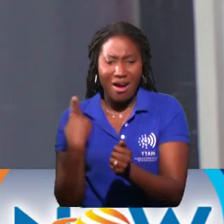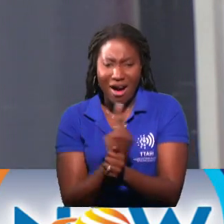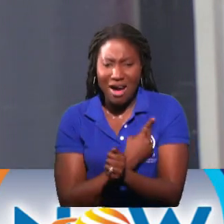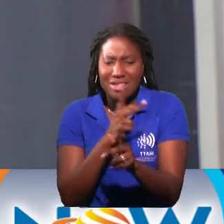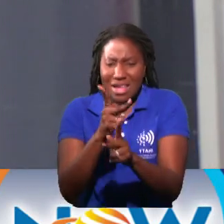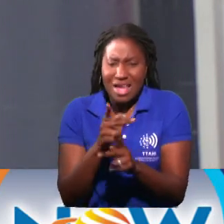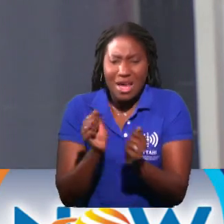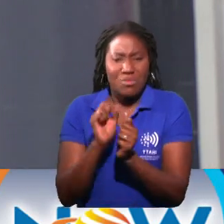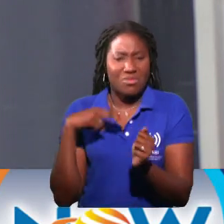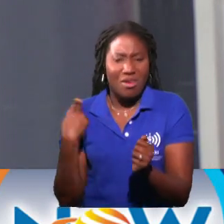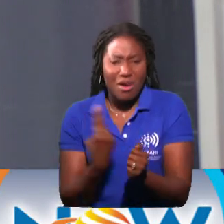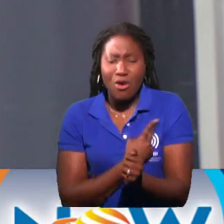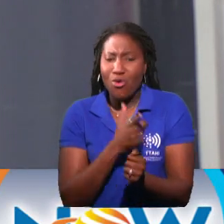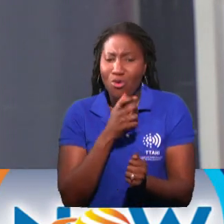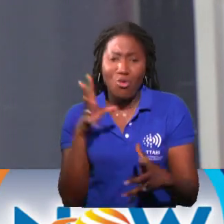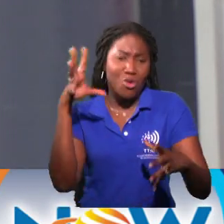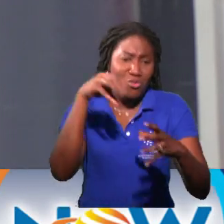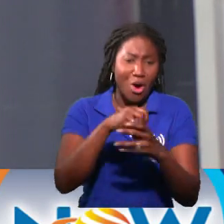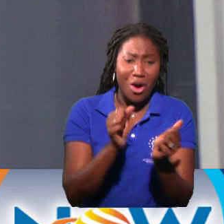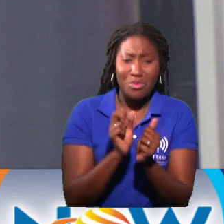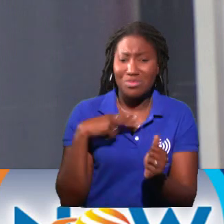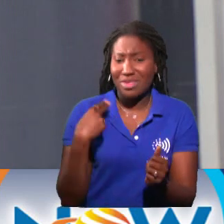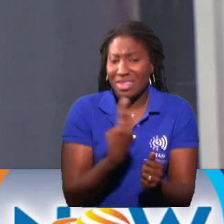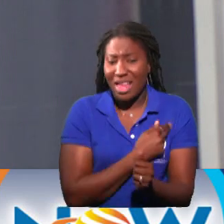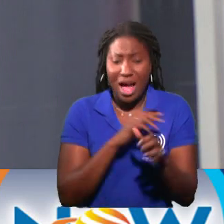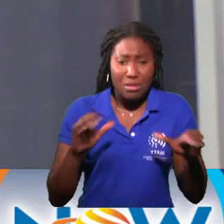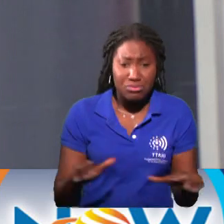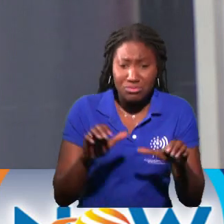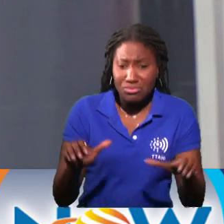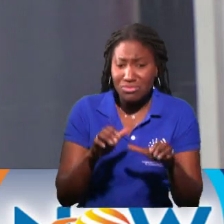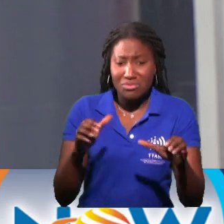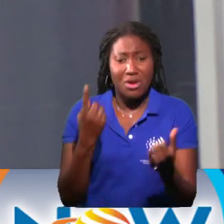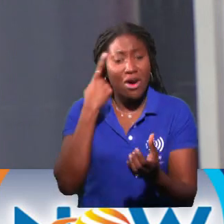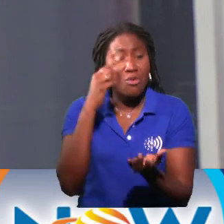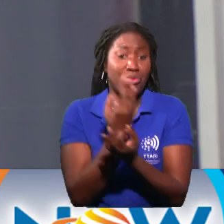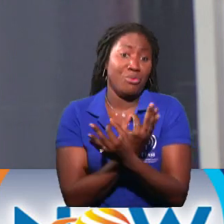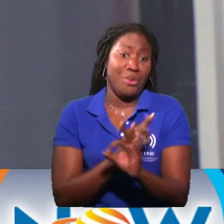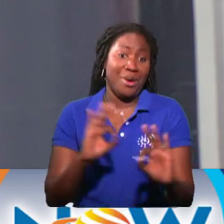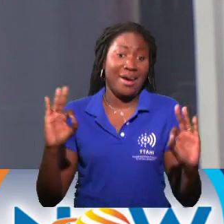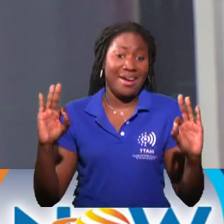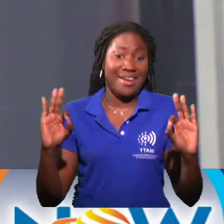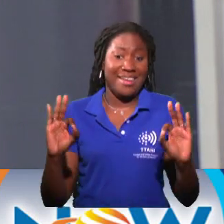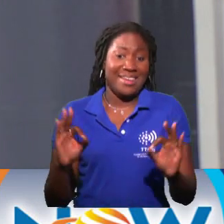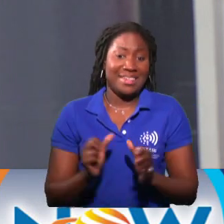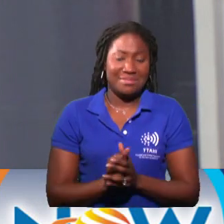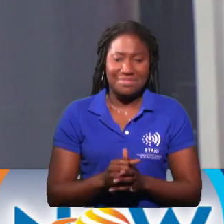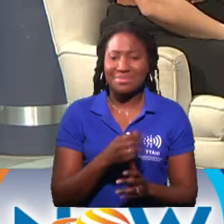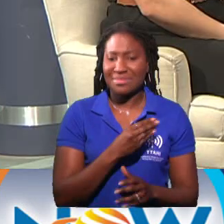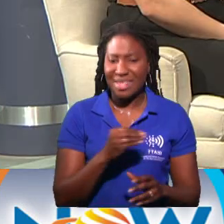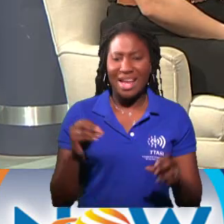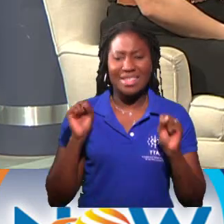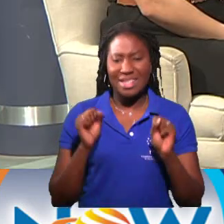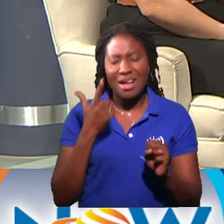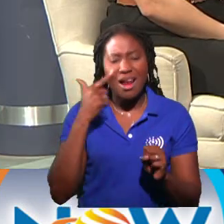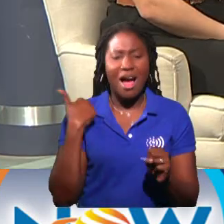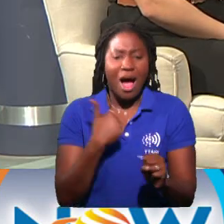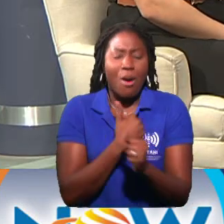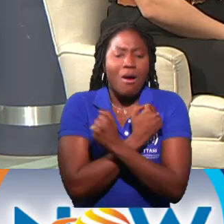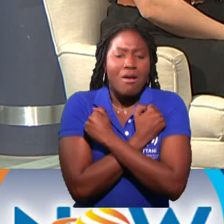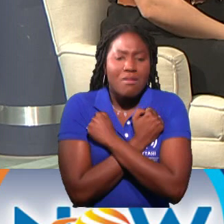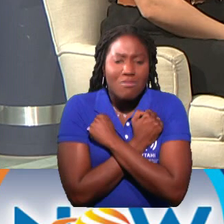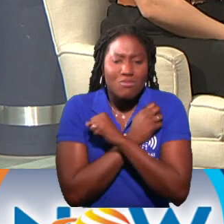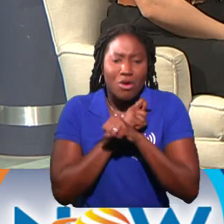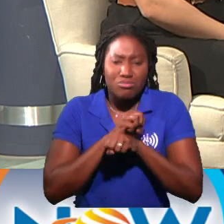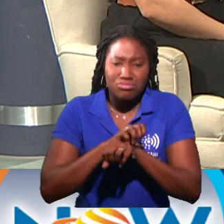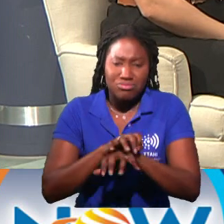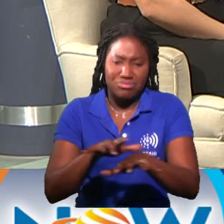our participants who still come and do this for us to give it to everyone for free, but you know, it's one of those labors of love that we won't